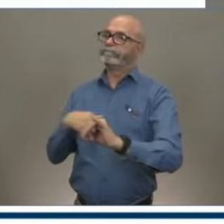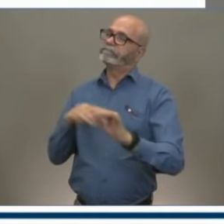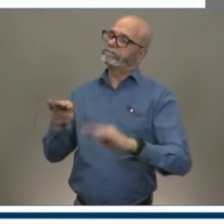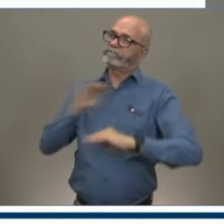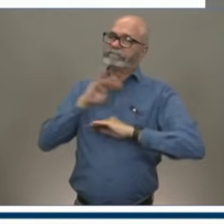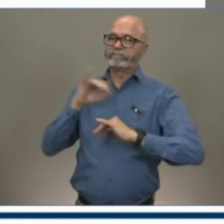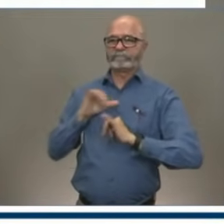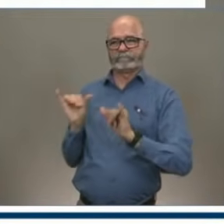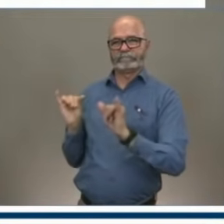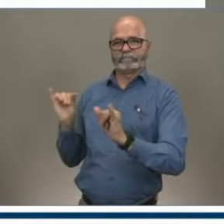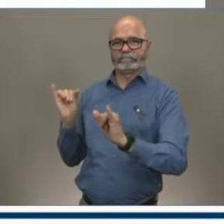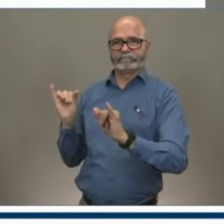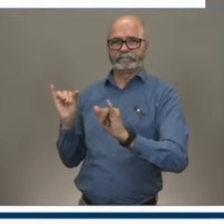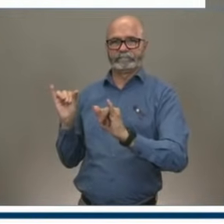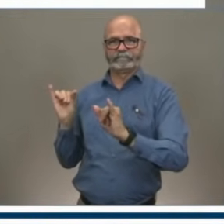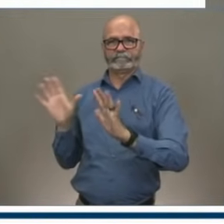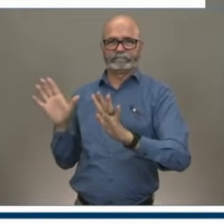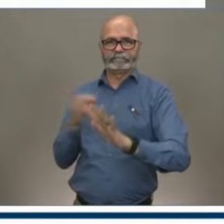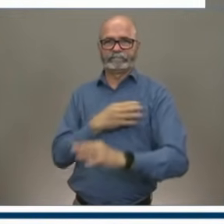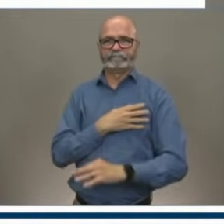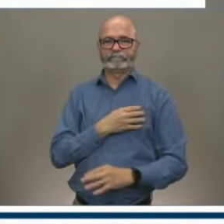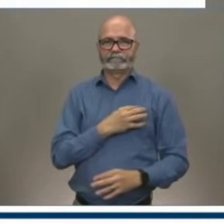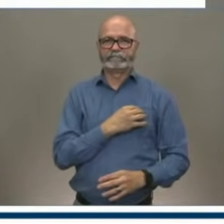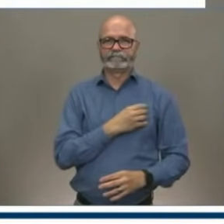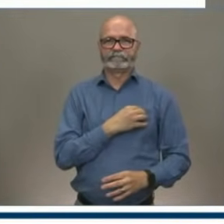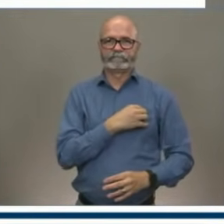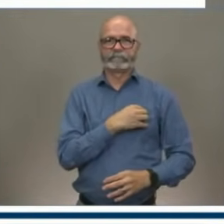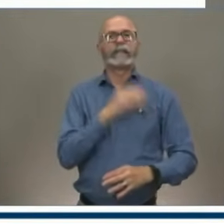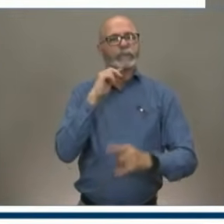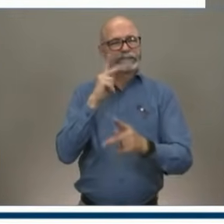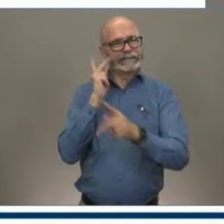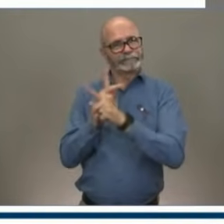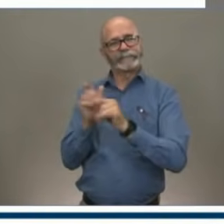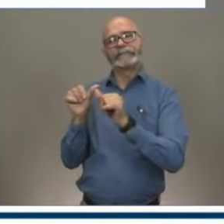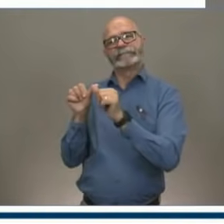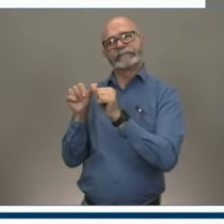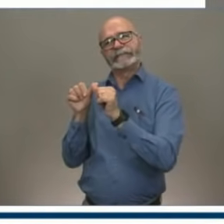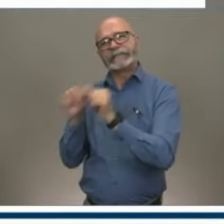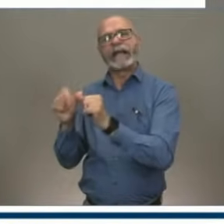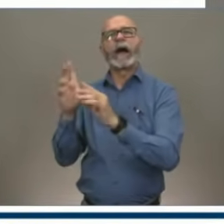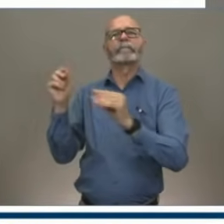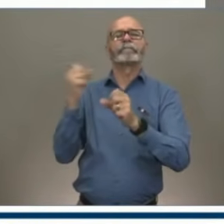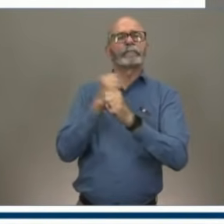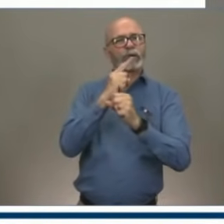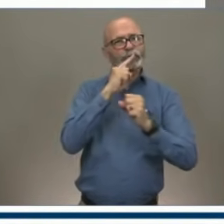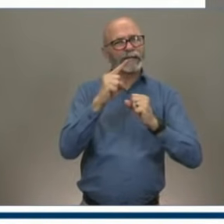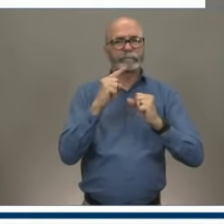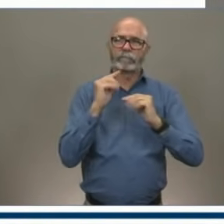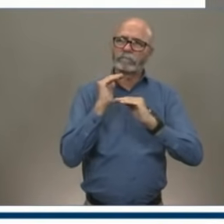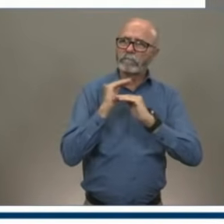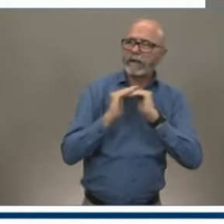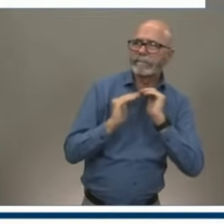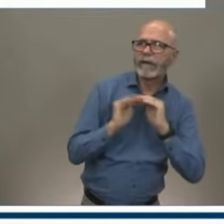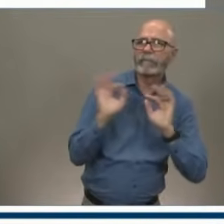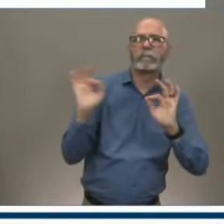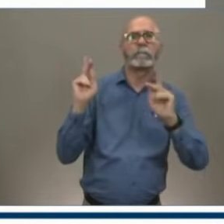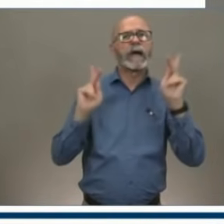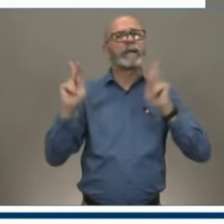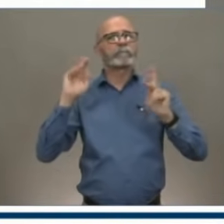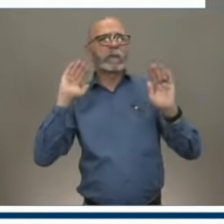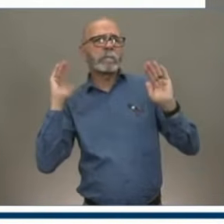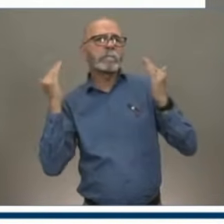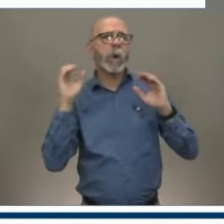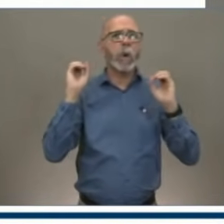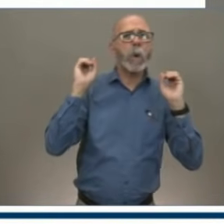firmly, and make sure you keep the restrictions on until you're very comfortable that you can start to release them without sparking